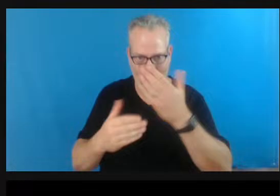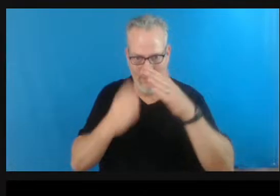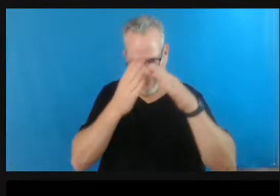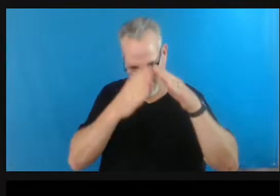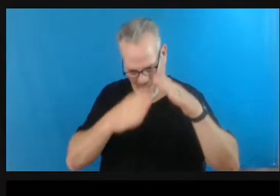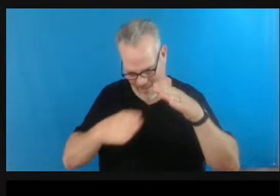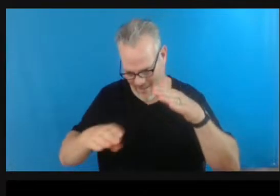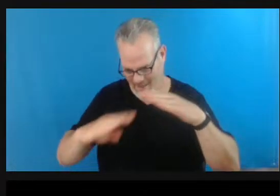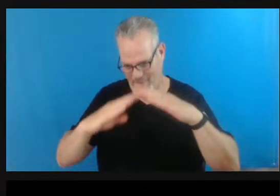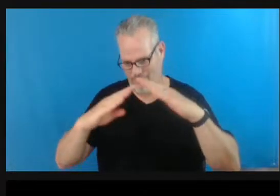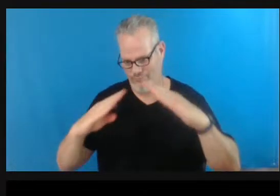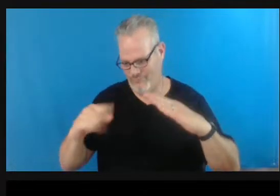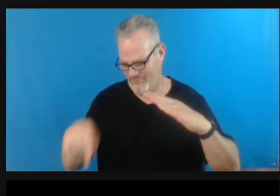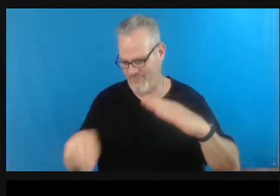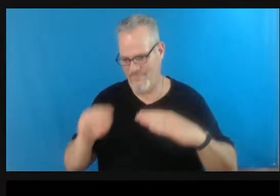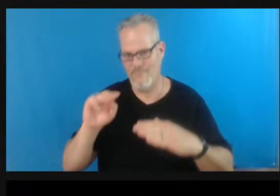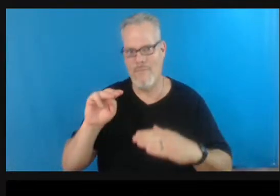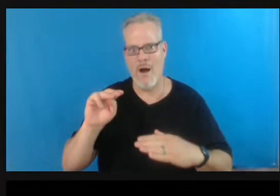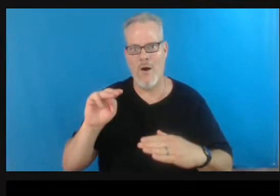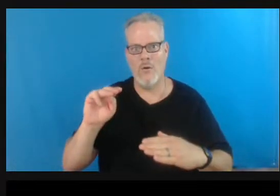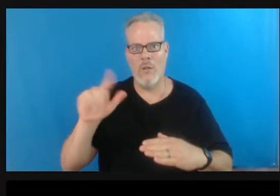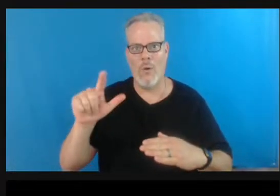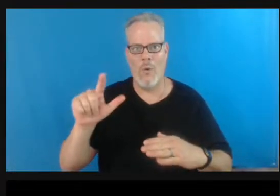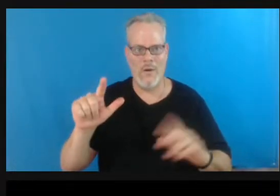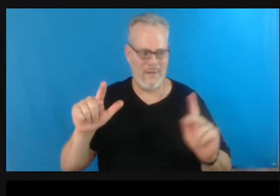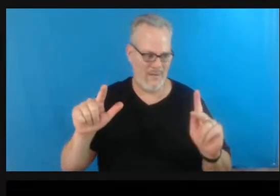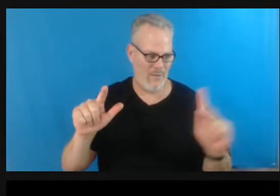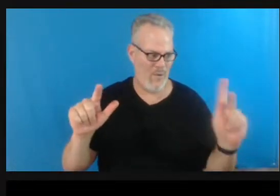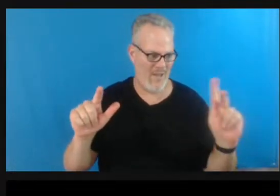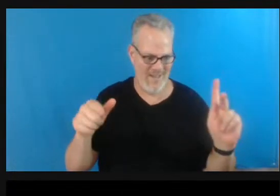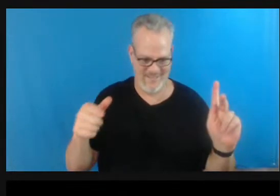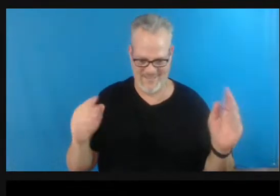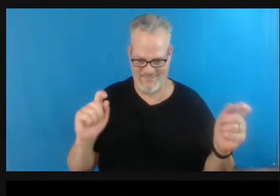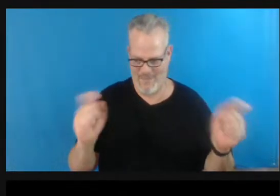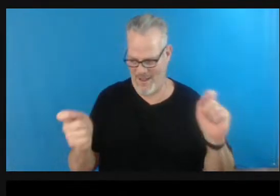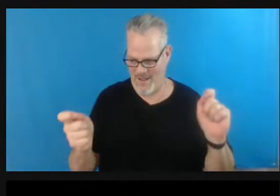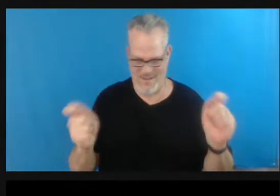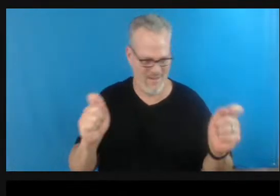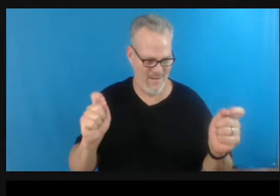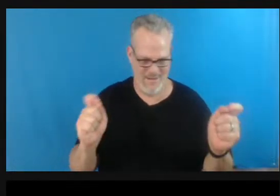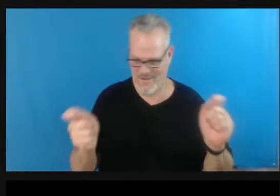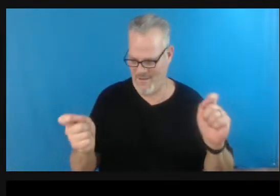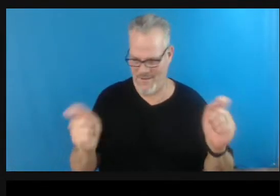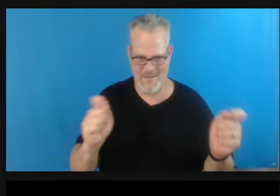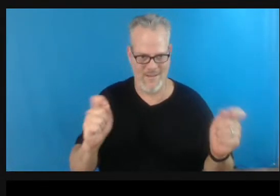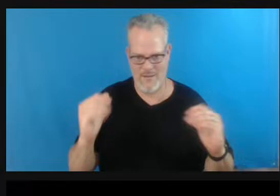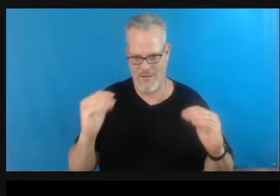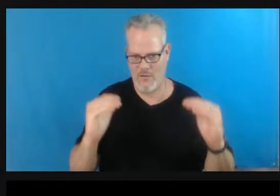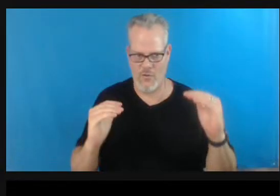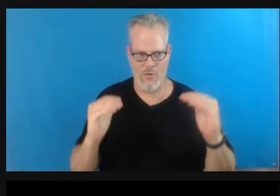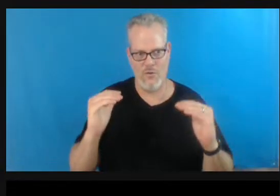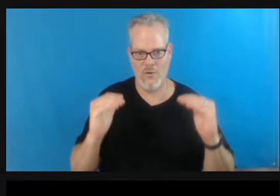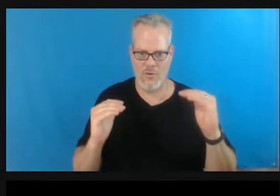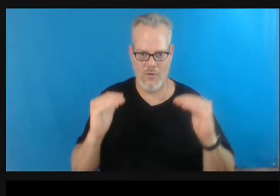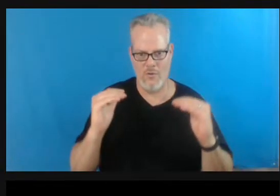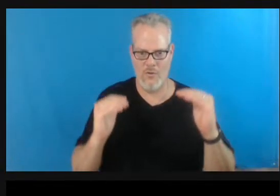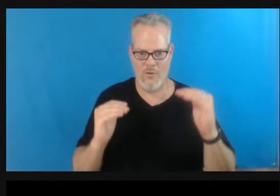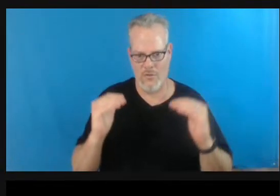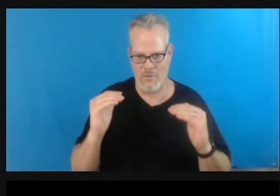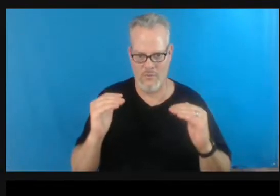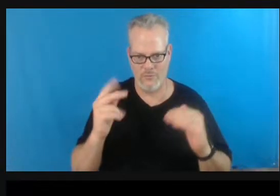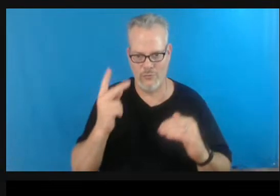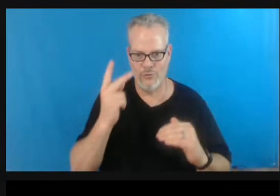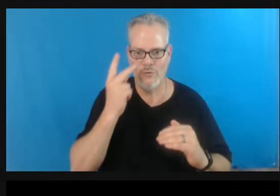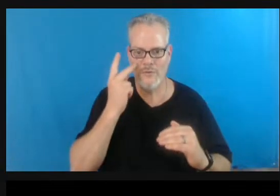still adjusting to Kilauea's back and forth, and now equilibrium, parking itself there. So interesting